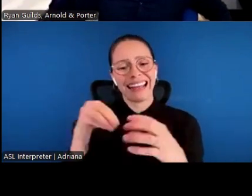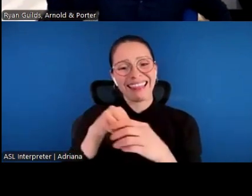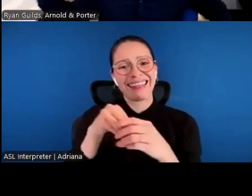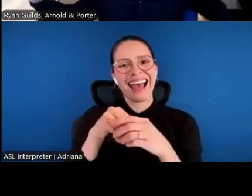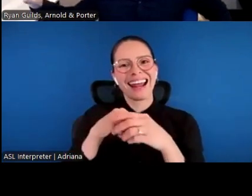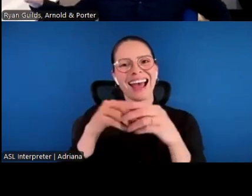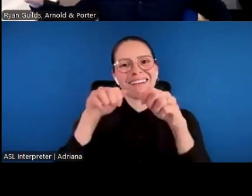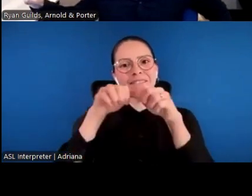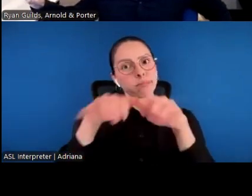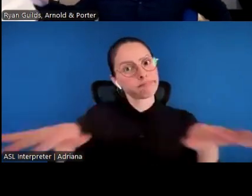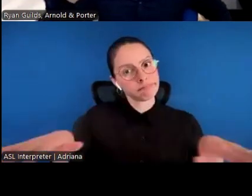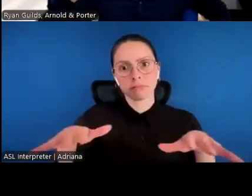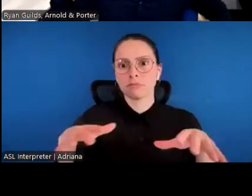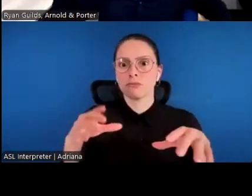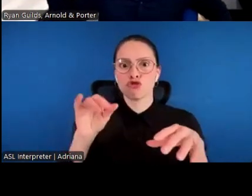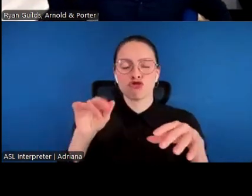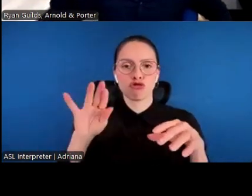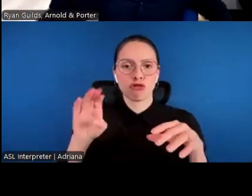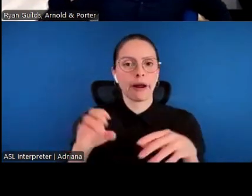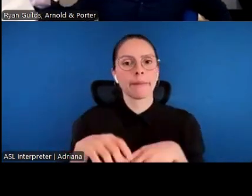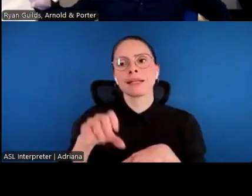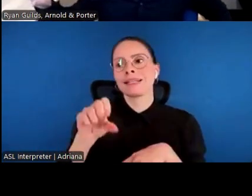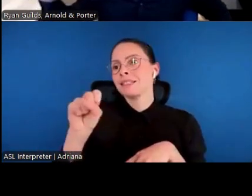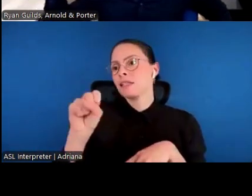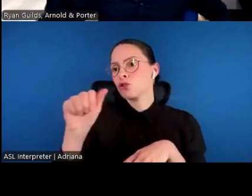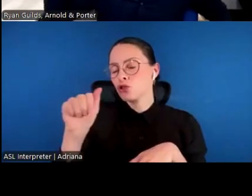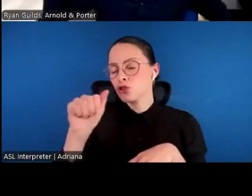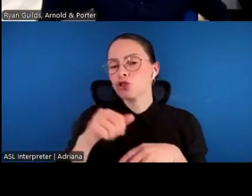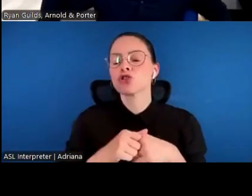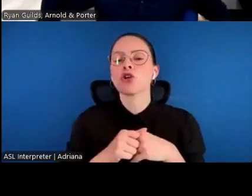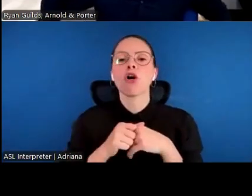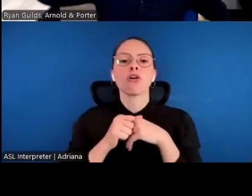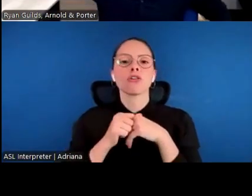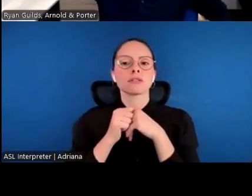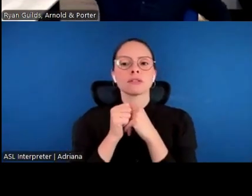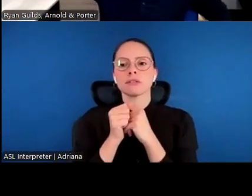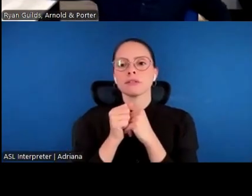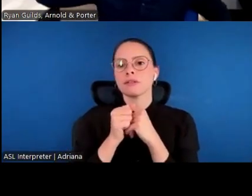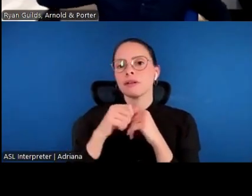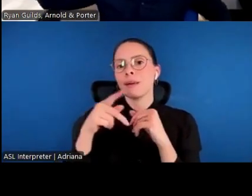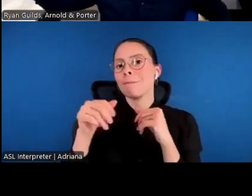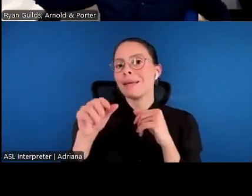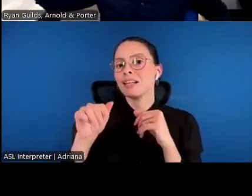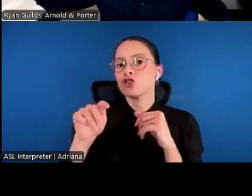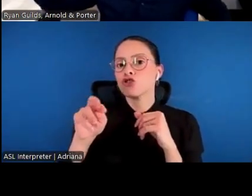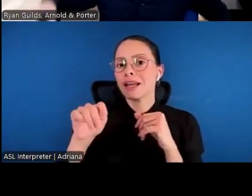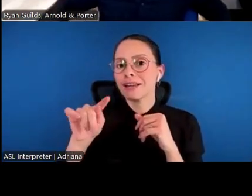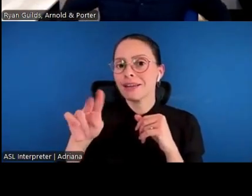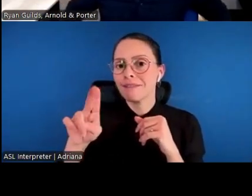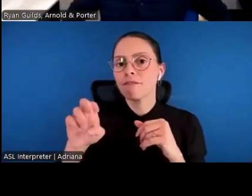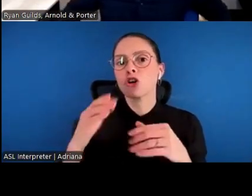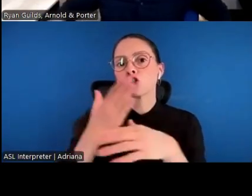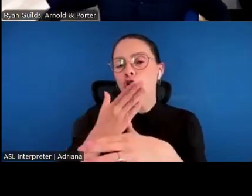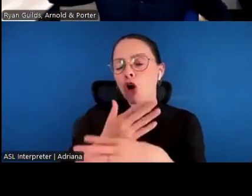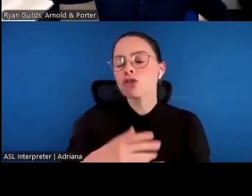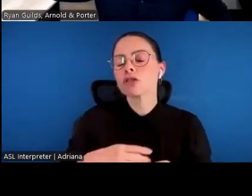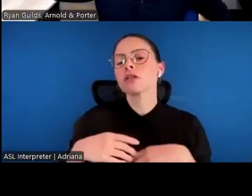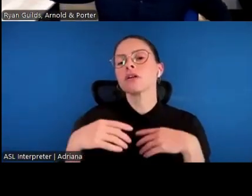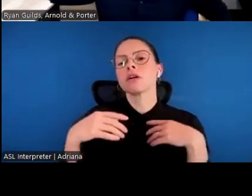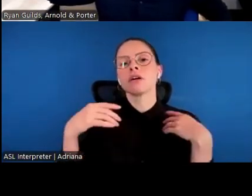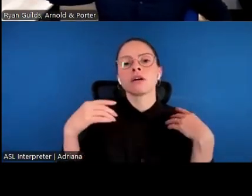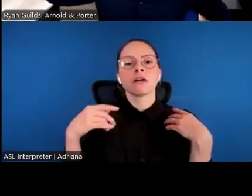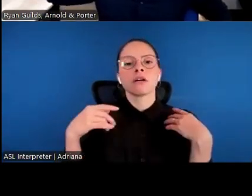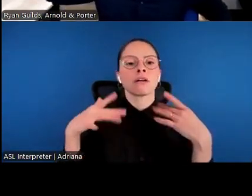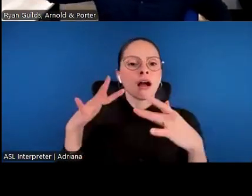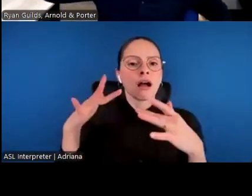is sexual assault without penetration, there's penetrative assault, there's abusive sexual contact, there's